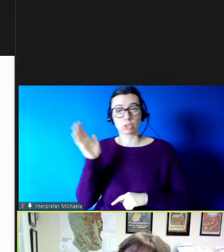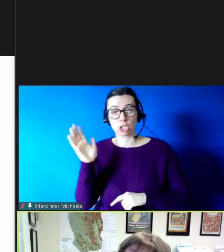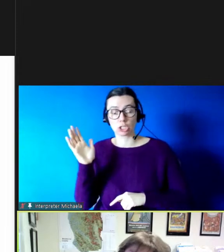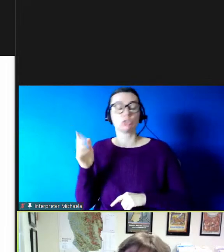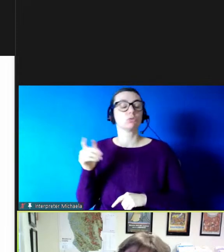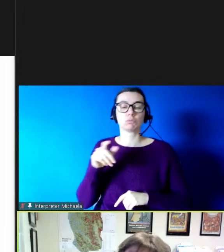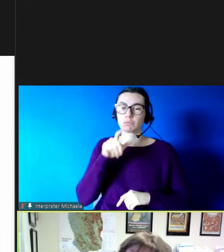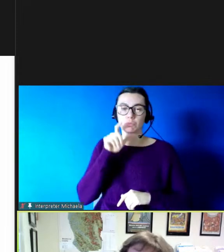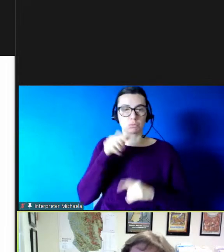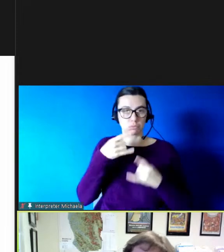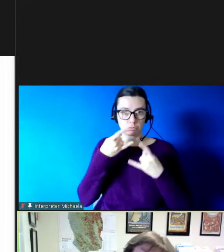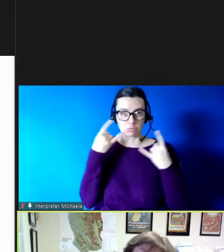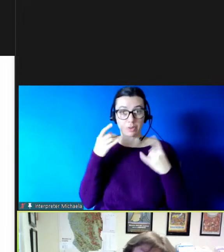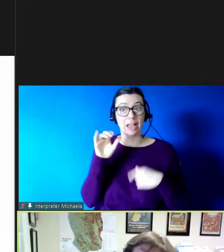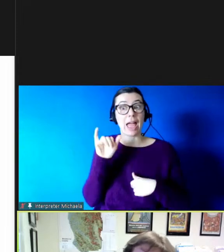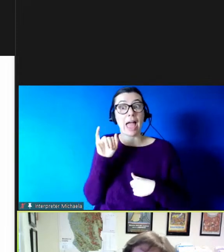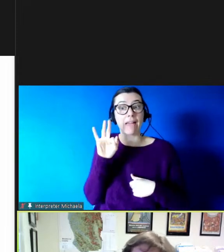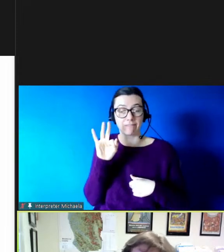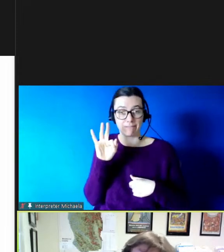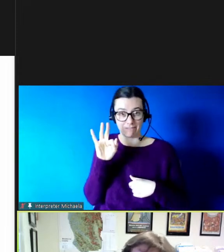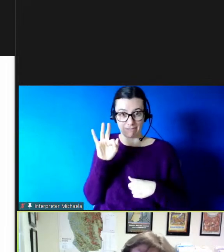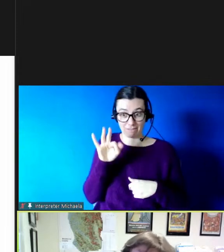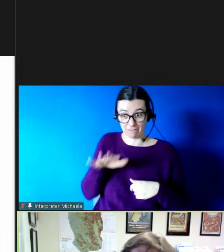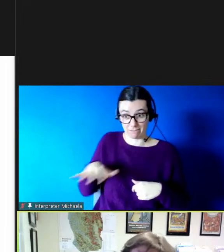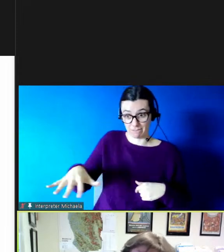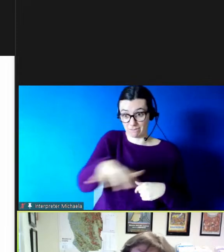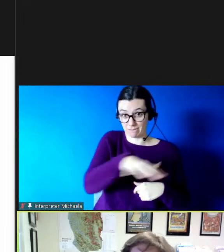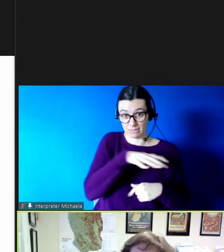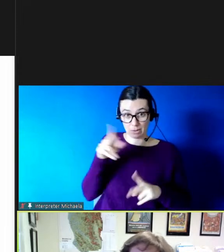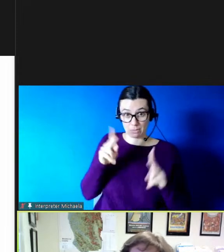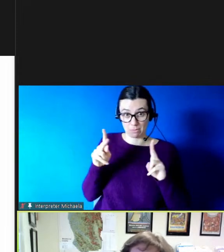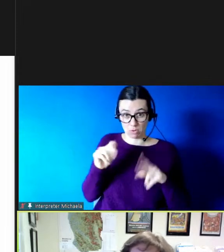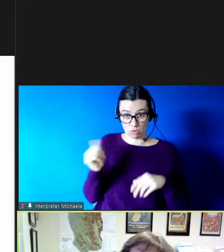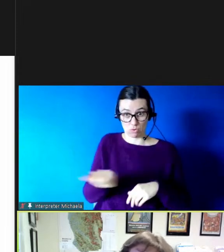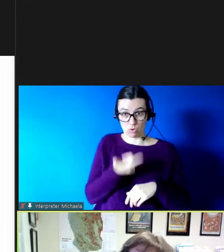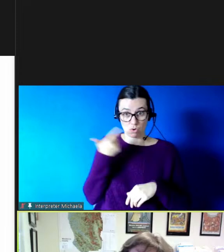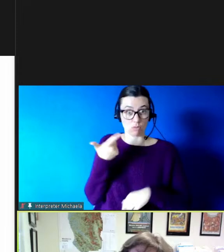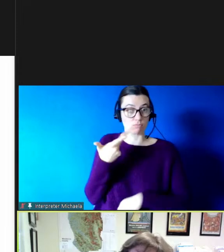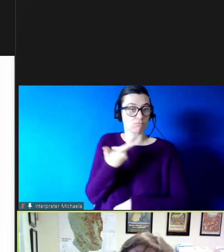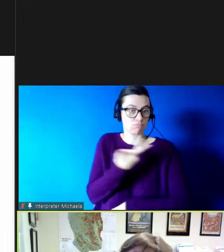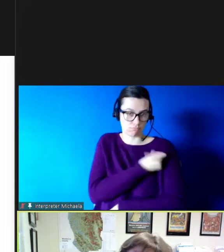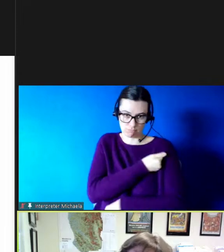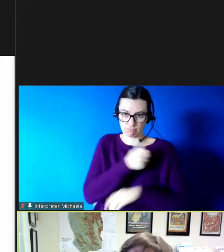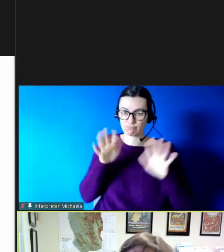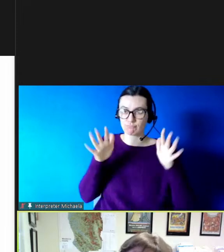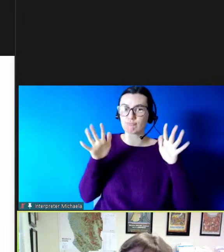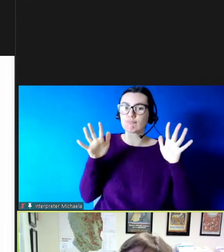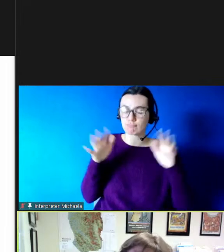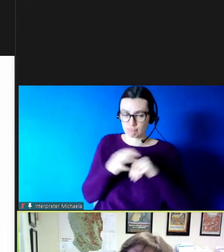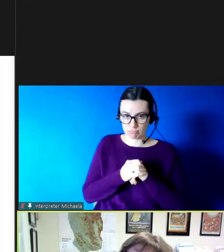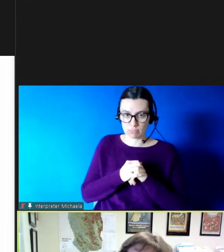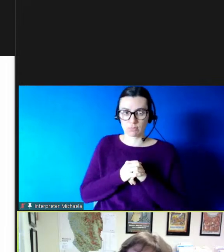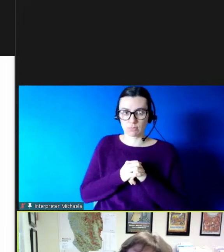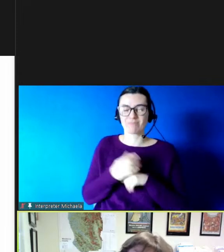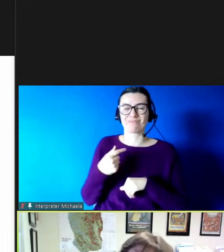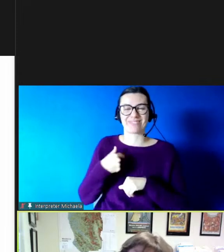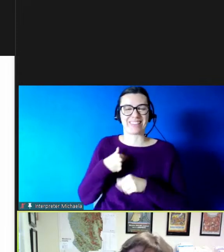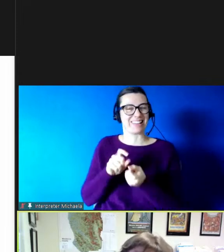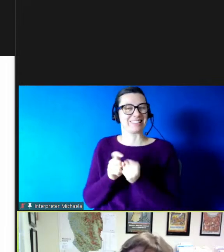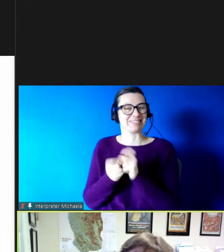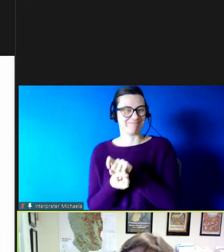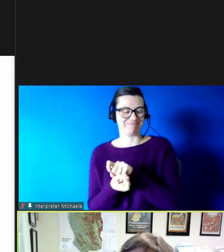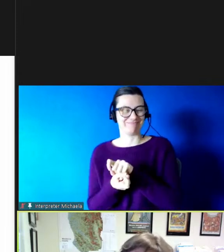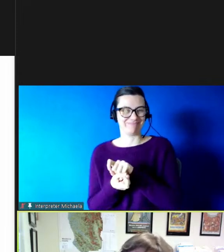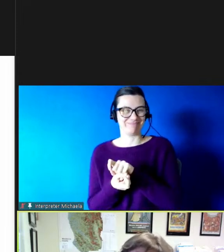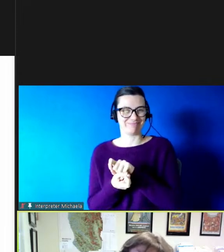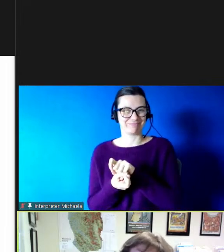venues where everyone was documented to be fully vaccinated. I have changed that to eliminate